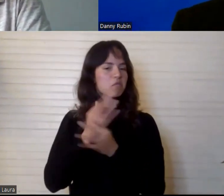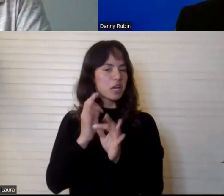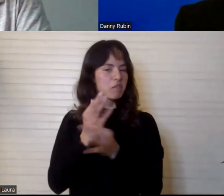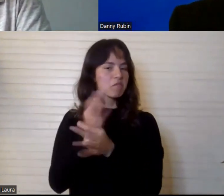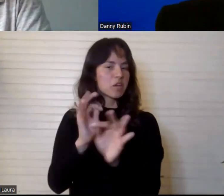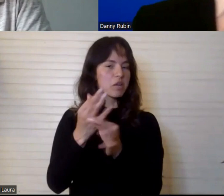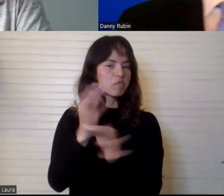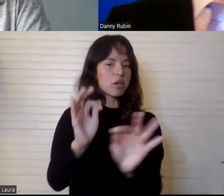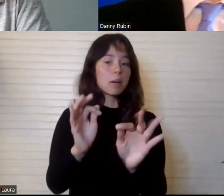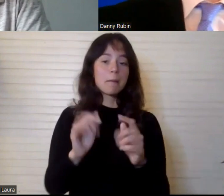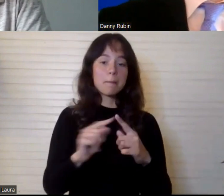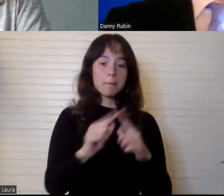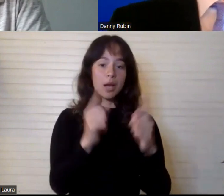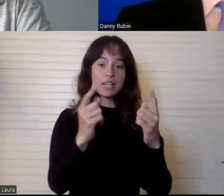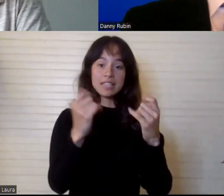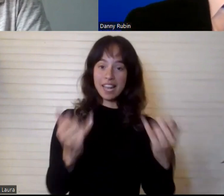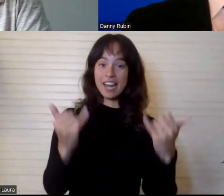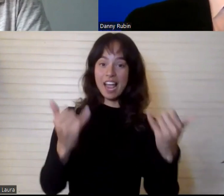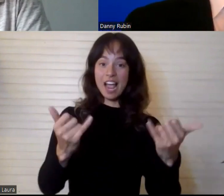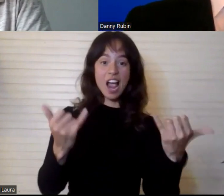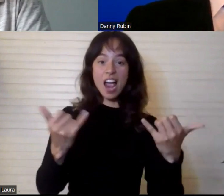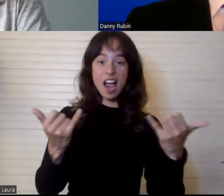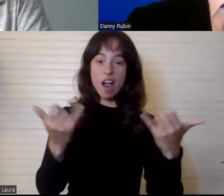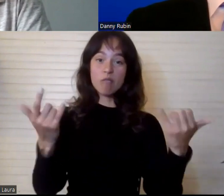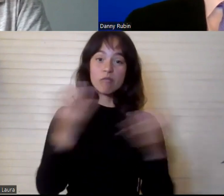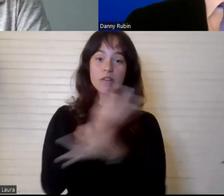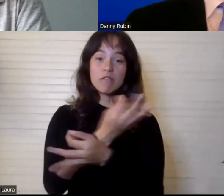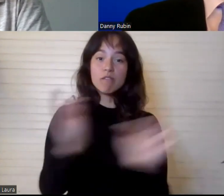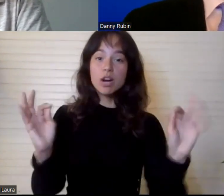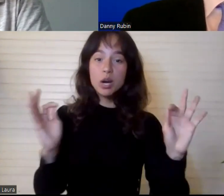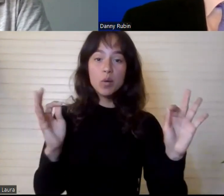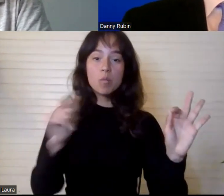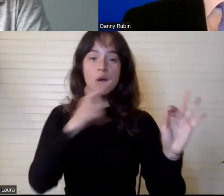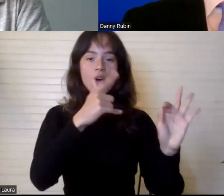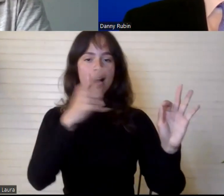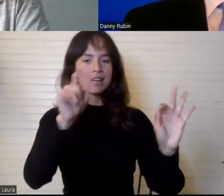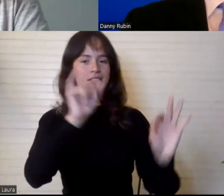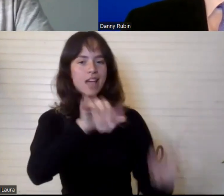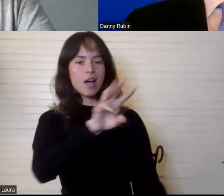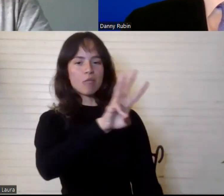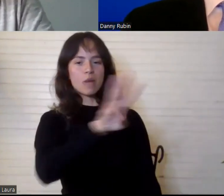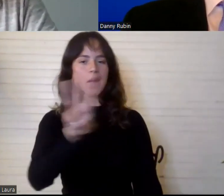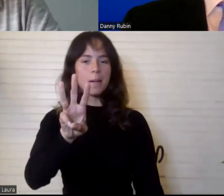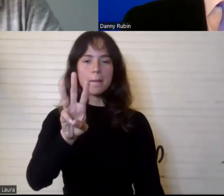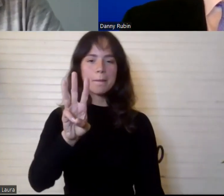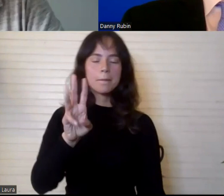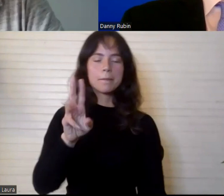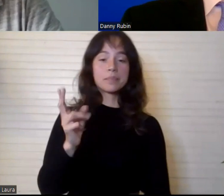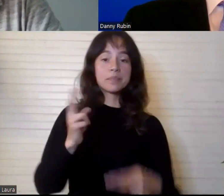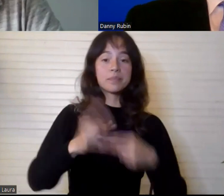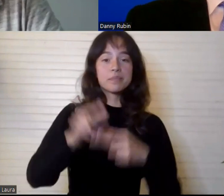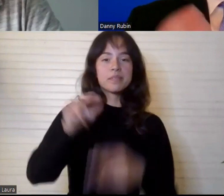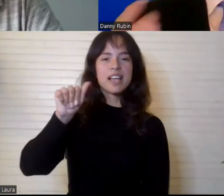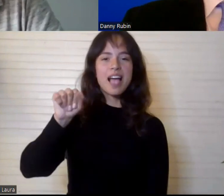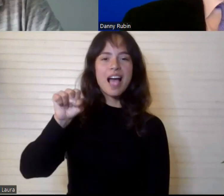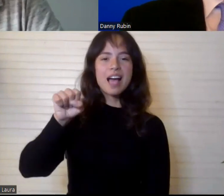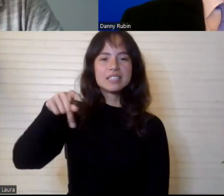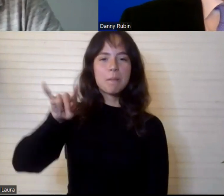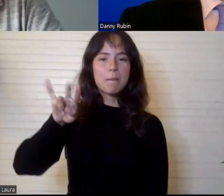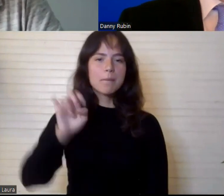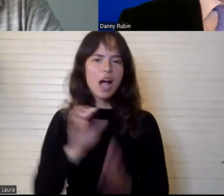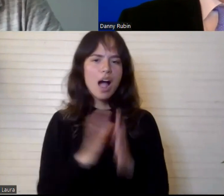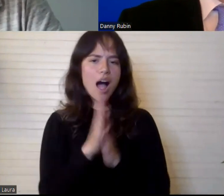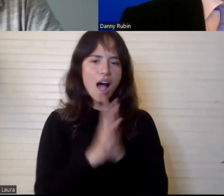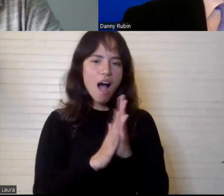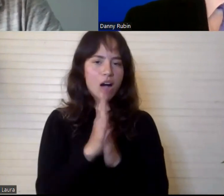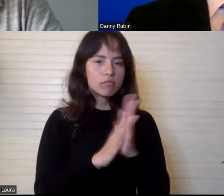our freebie out of being here today. So Don, to wrap up our conversation, we have a lot of aspiring